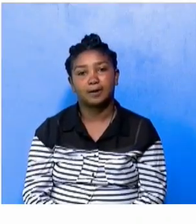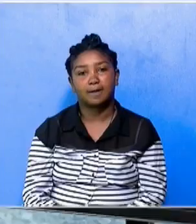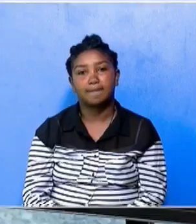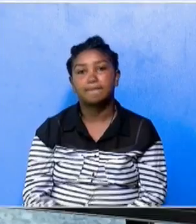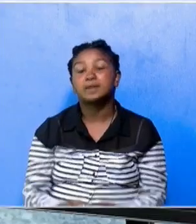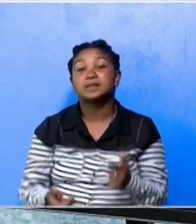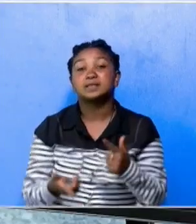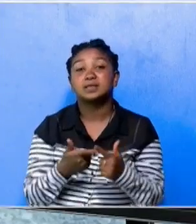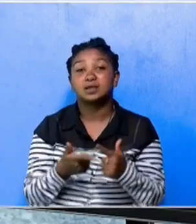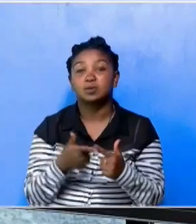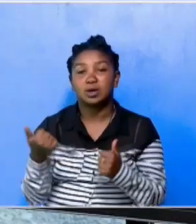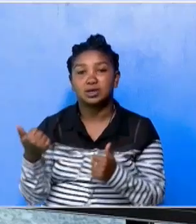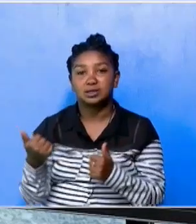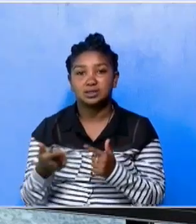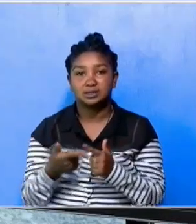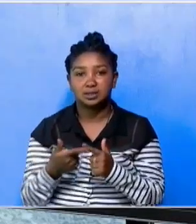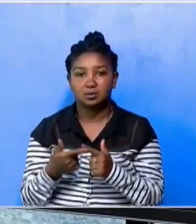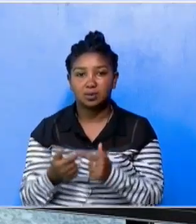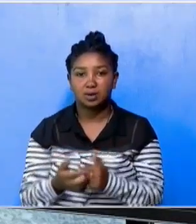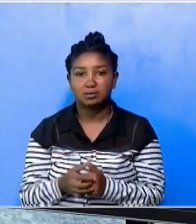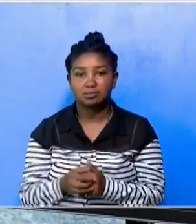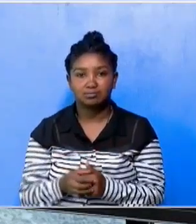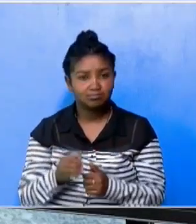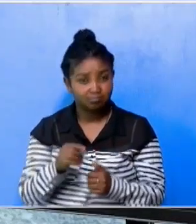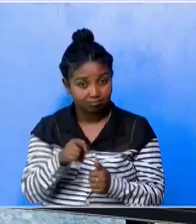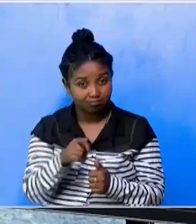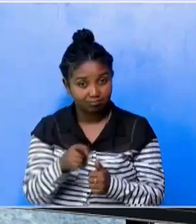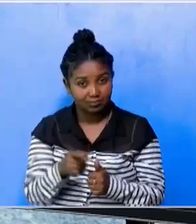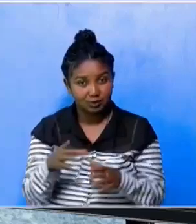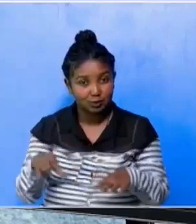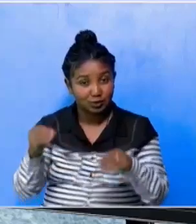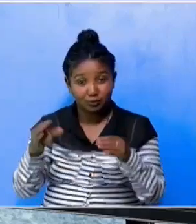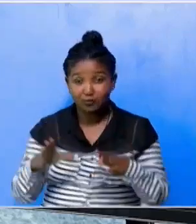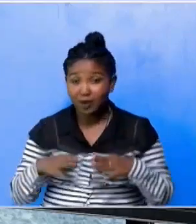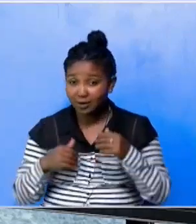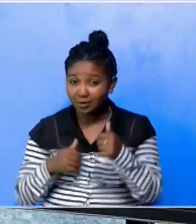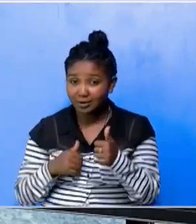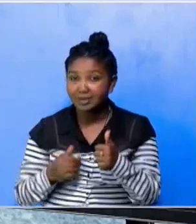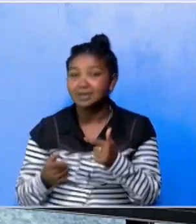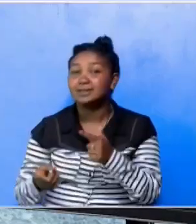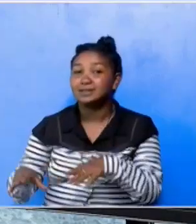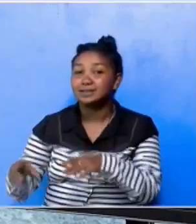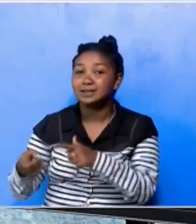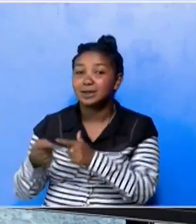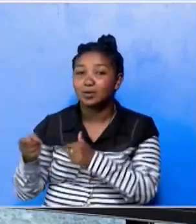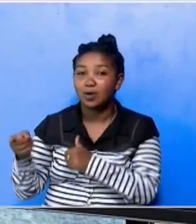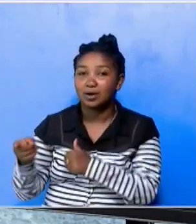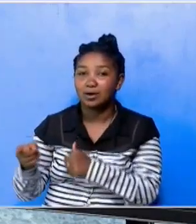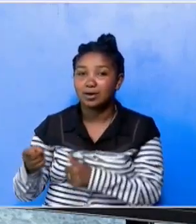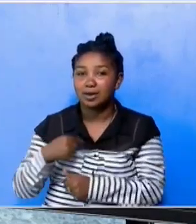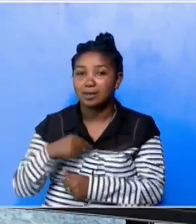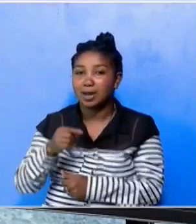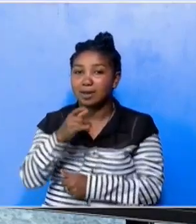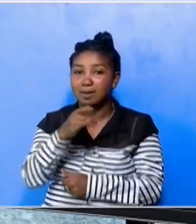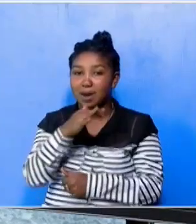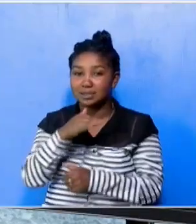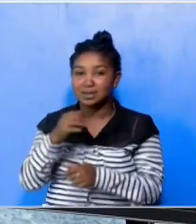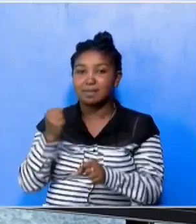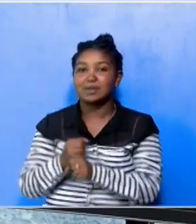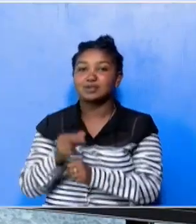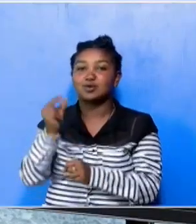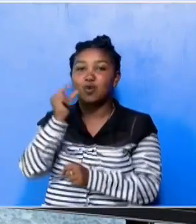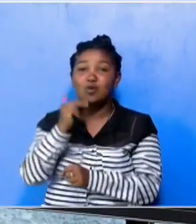What about the second one? Hello? The second one. My mother makes